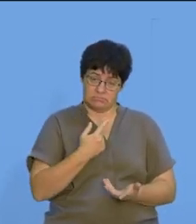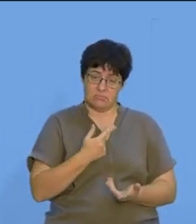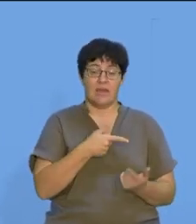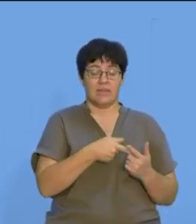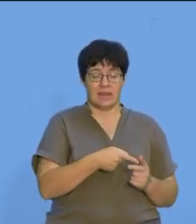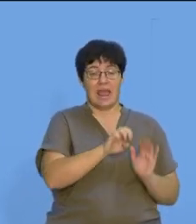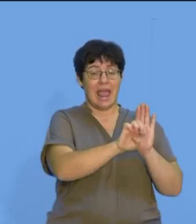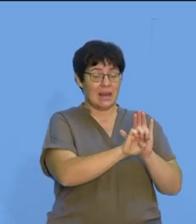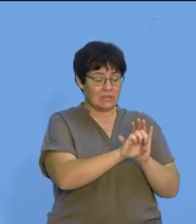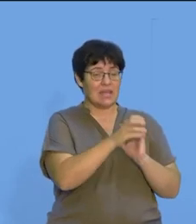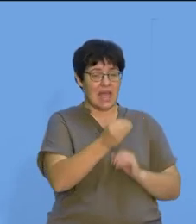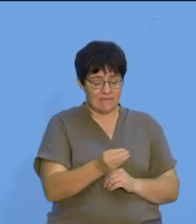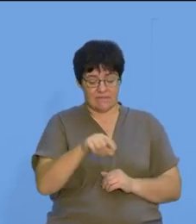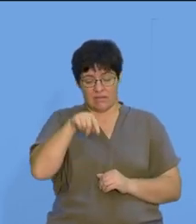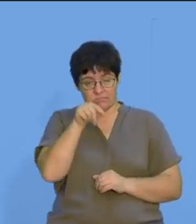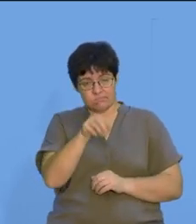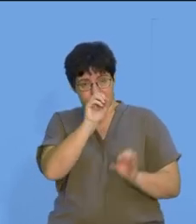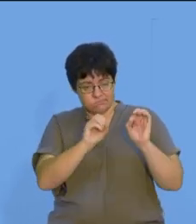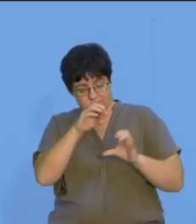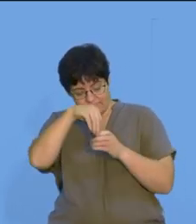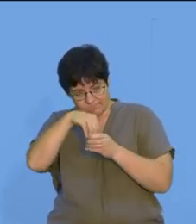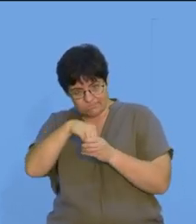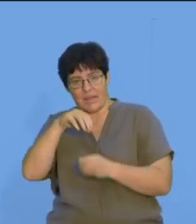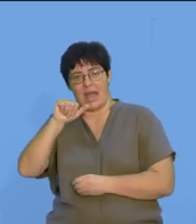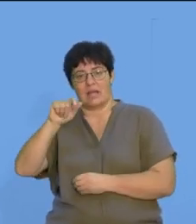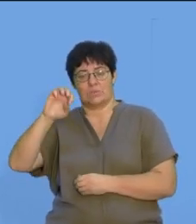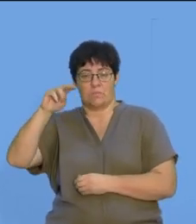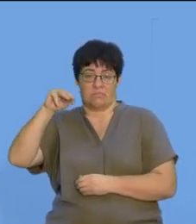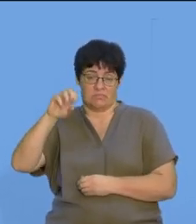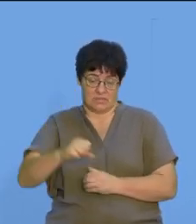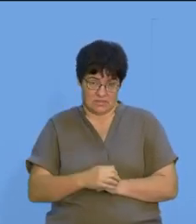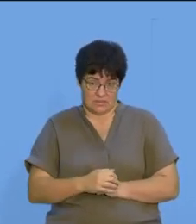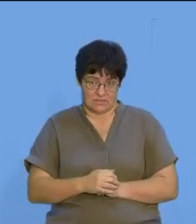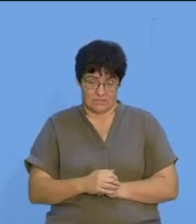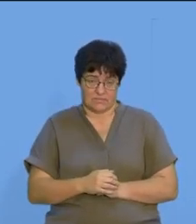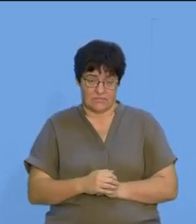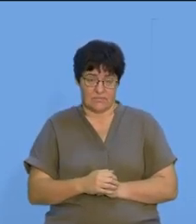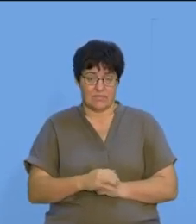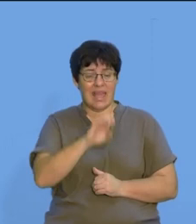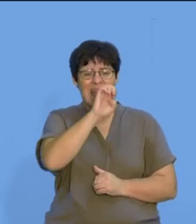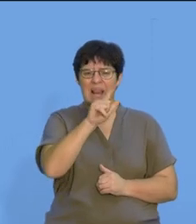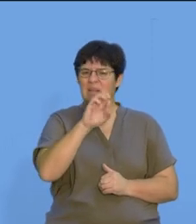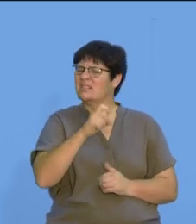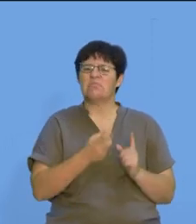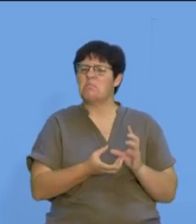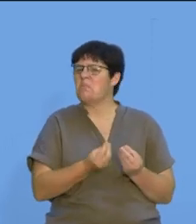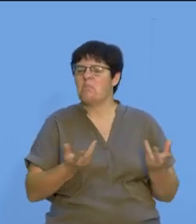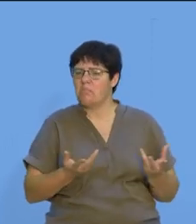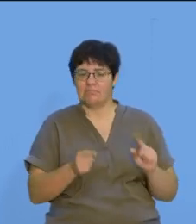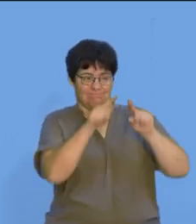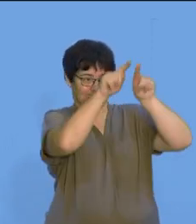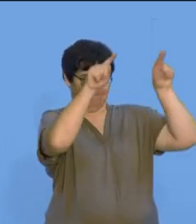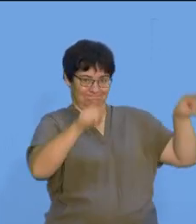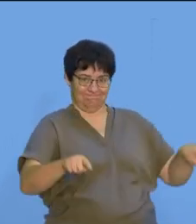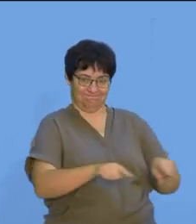up of atoms. But if we zoom our attention to the elements, we talk about the periodic table of elements now, which has a